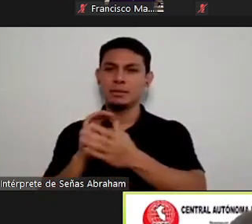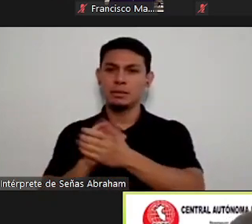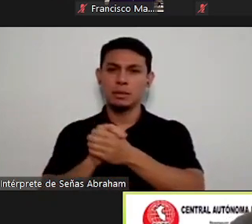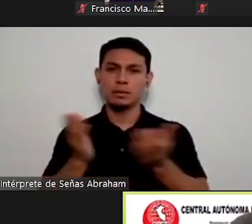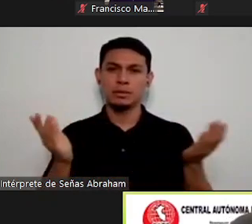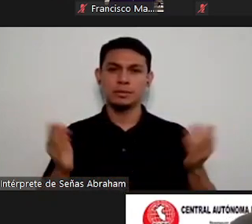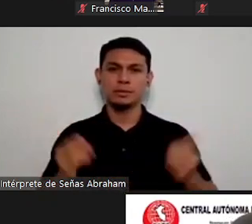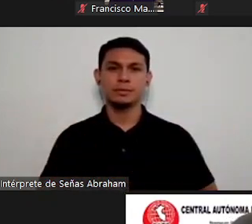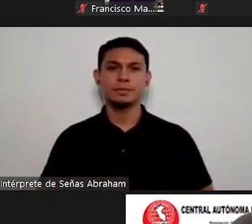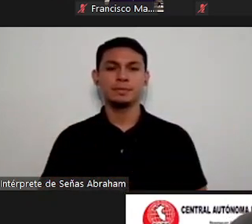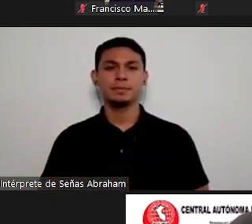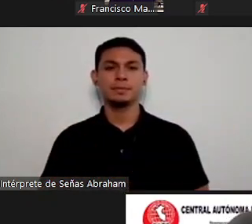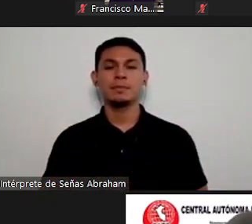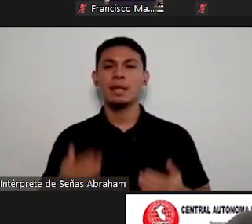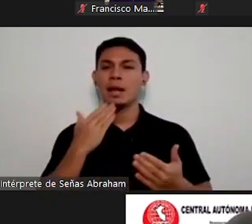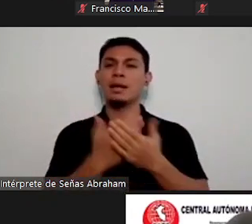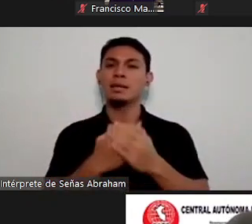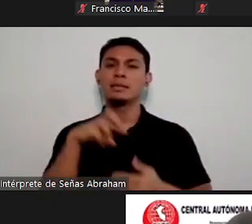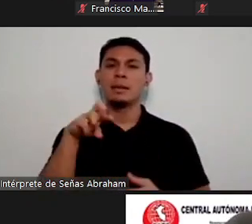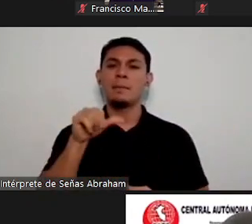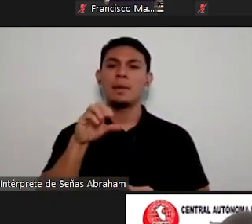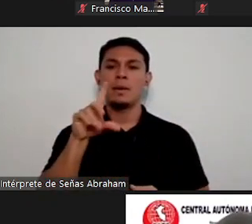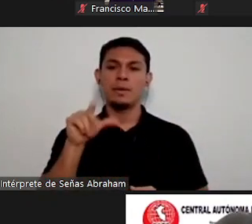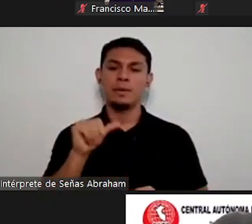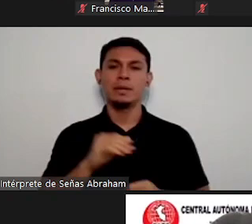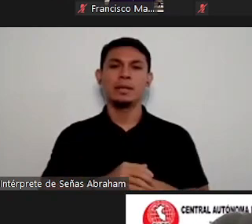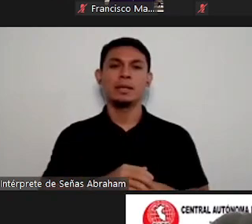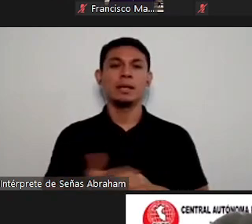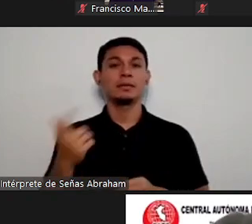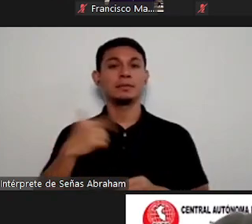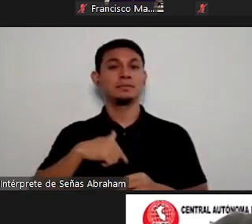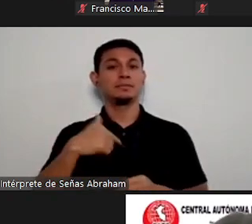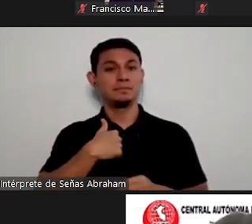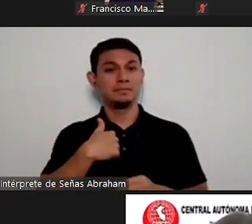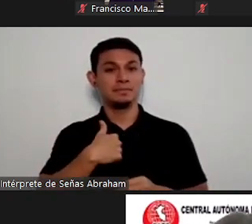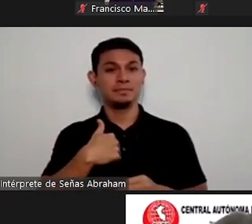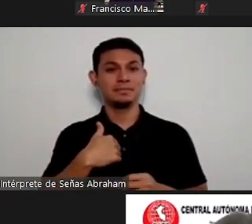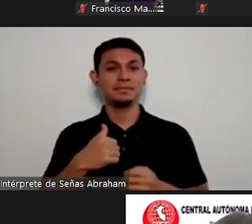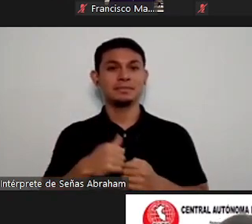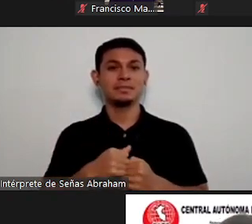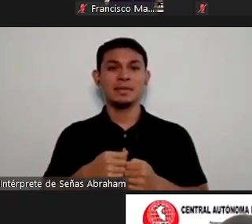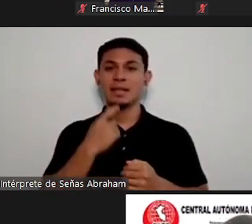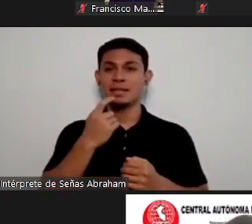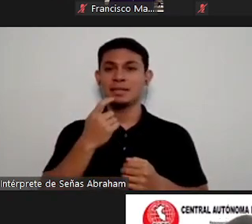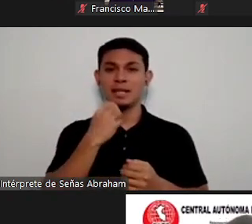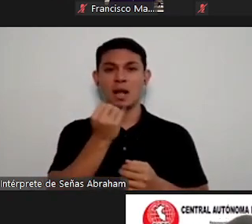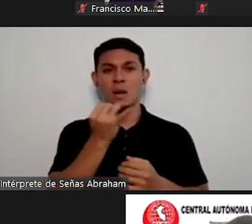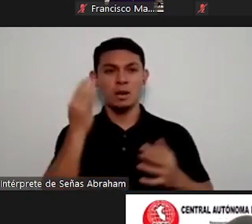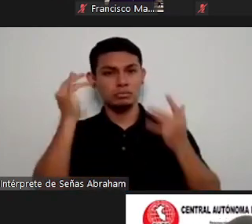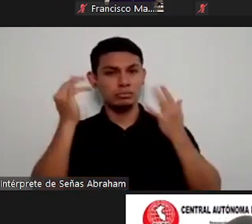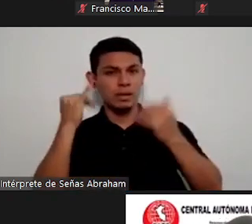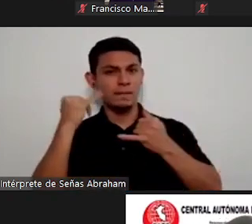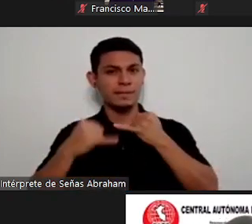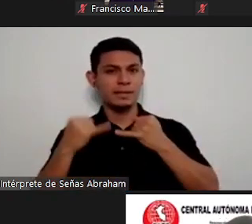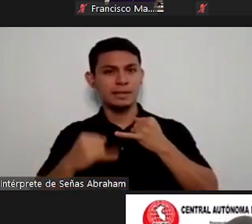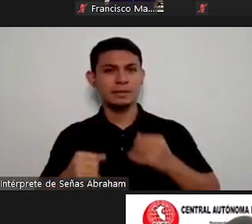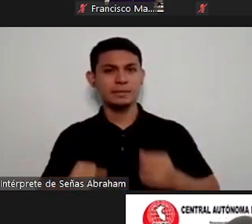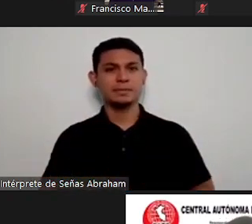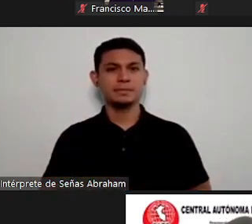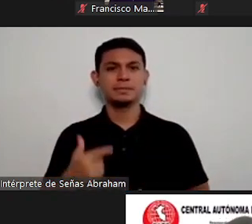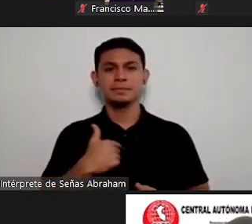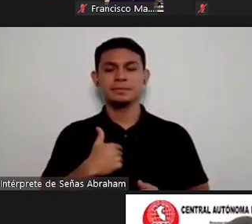thank you to all of my co-workers thank you paula and i need some